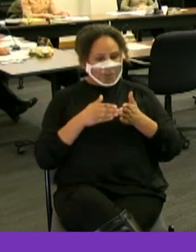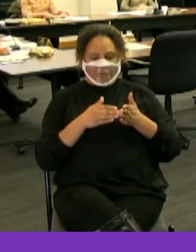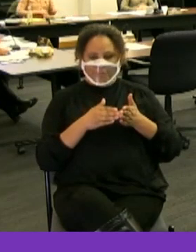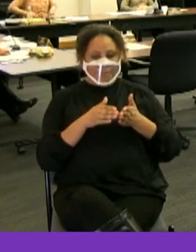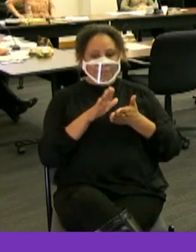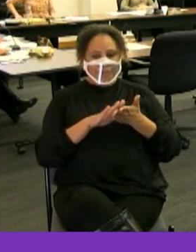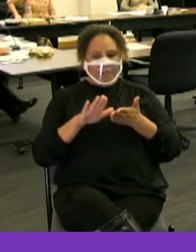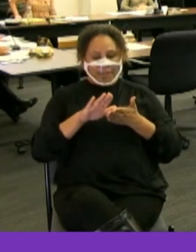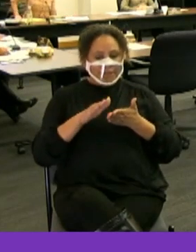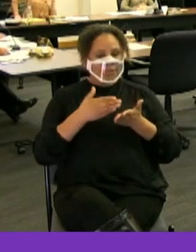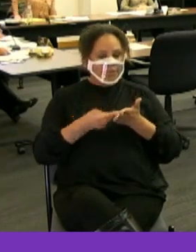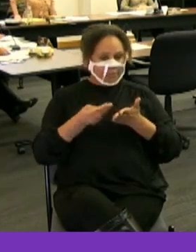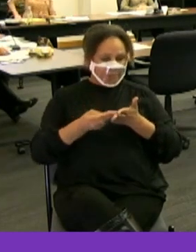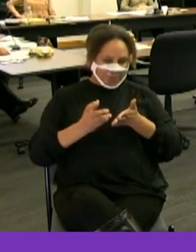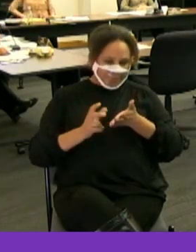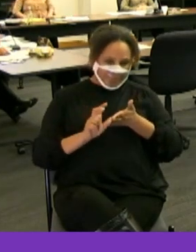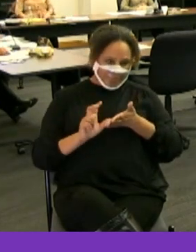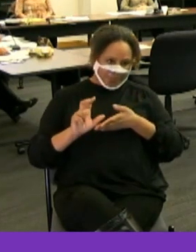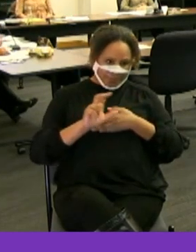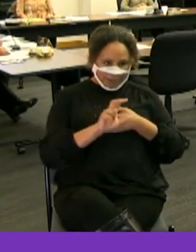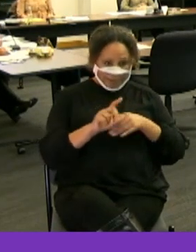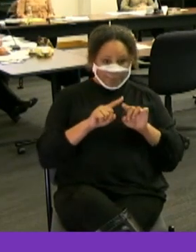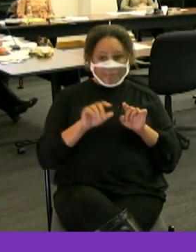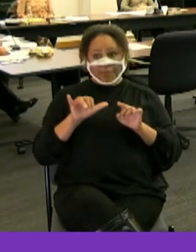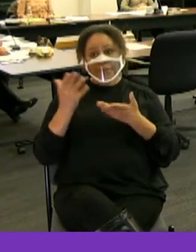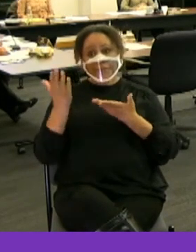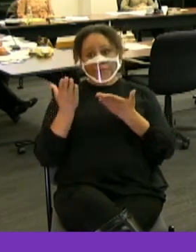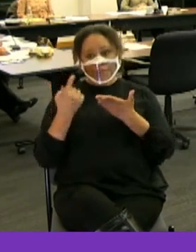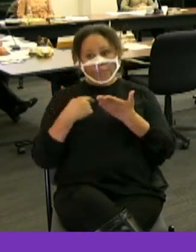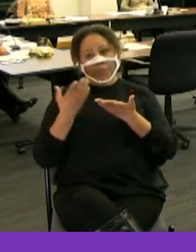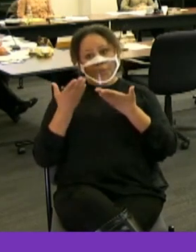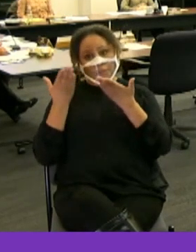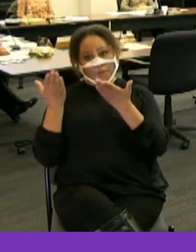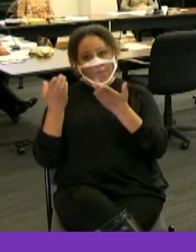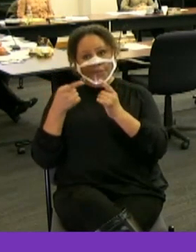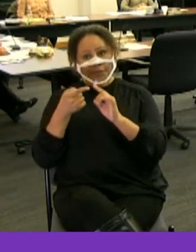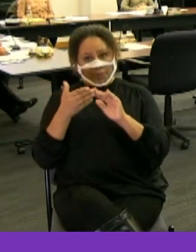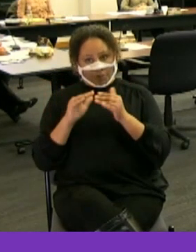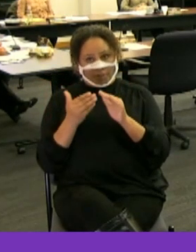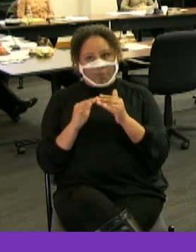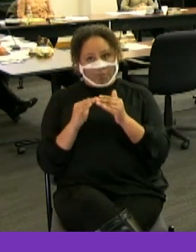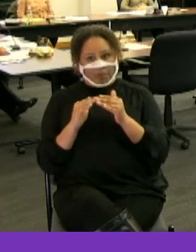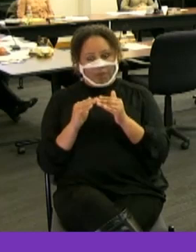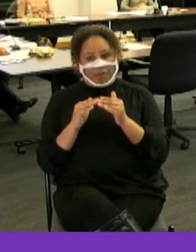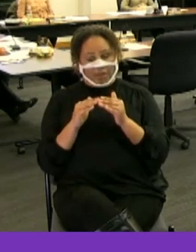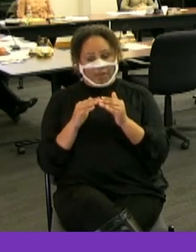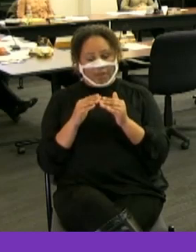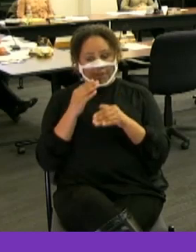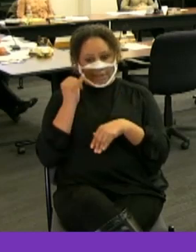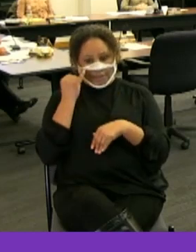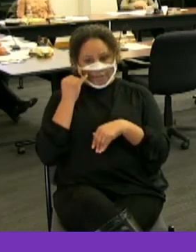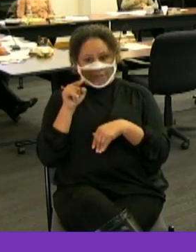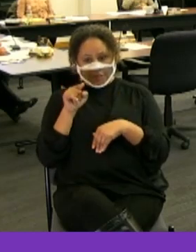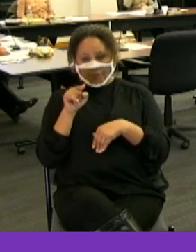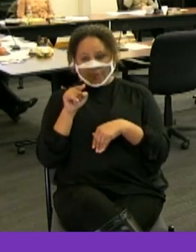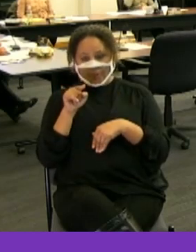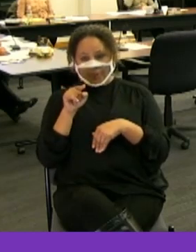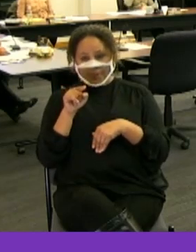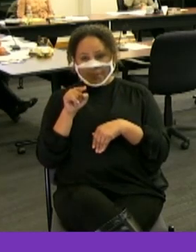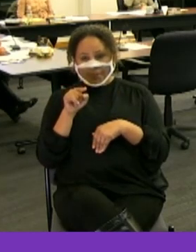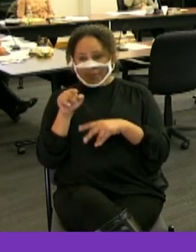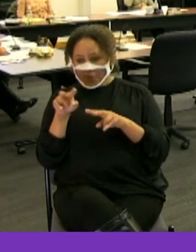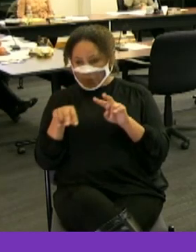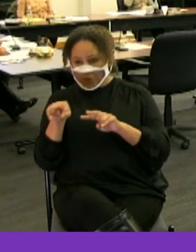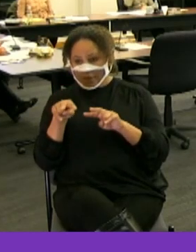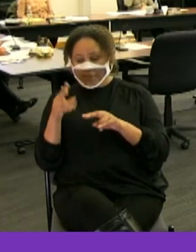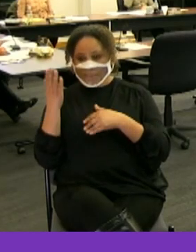okay? But it's a service that we're offering to the community. And if you look at the last census, can